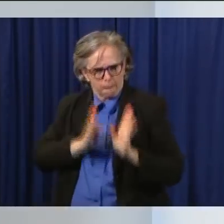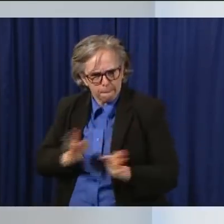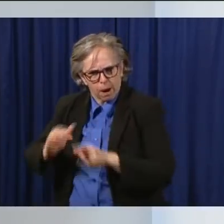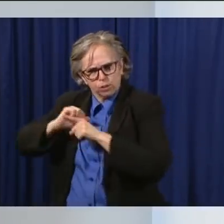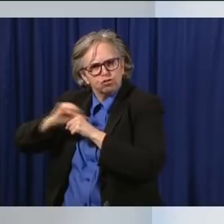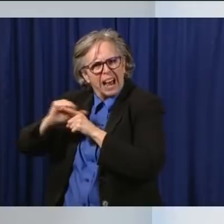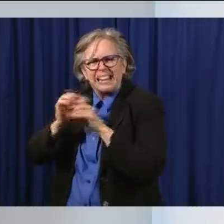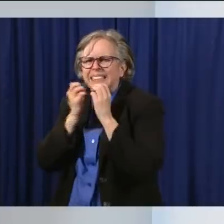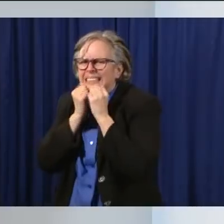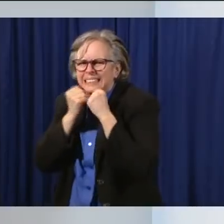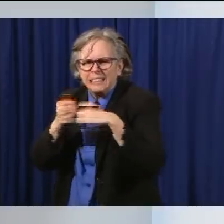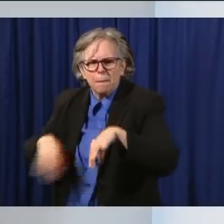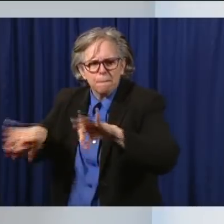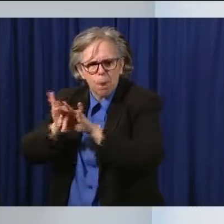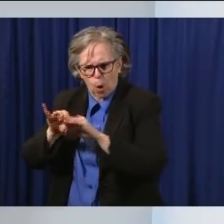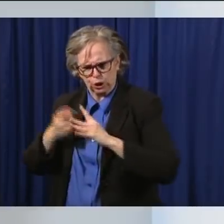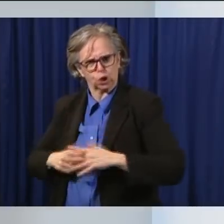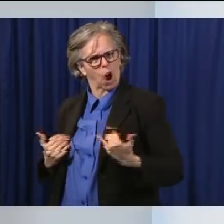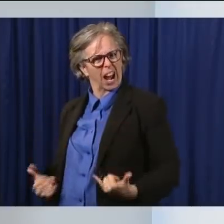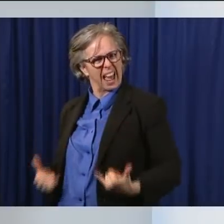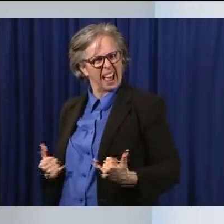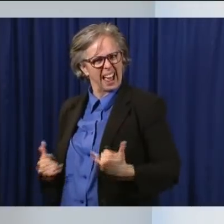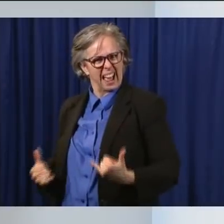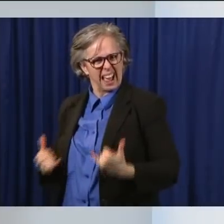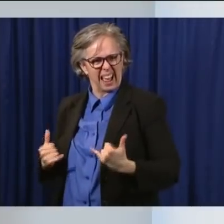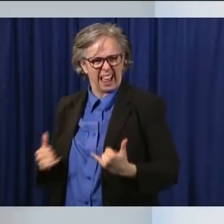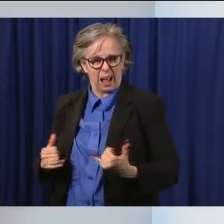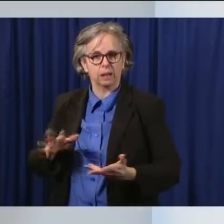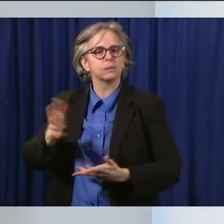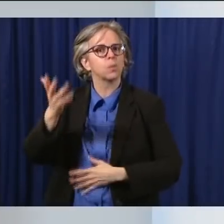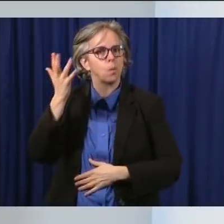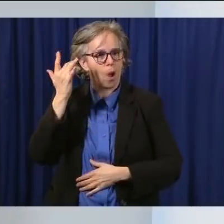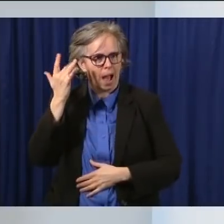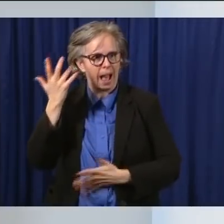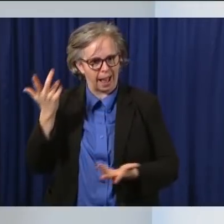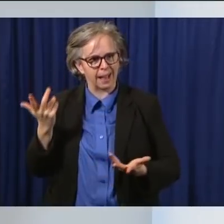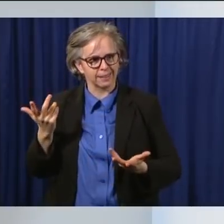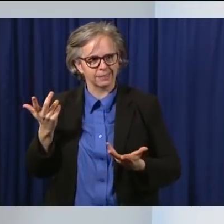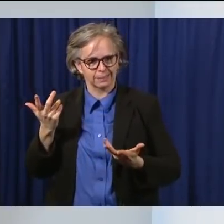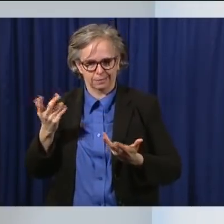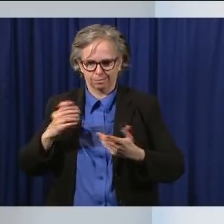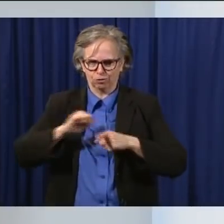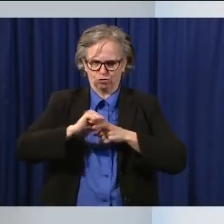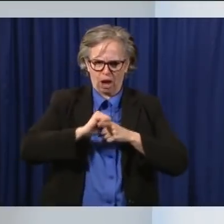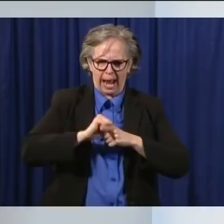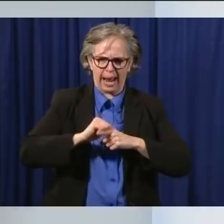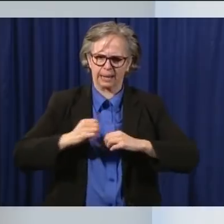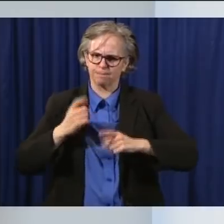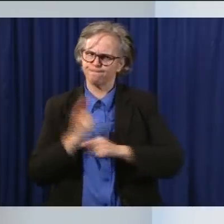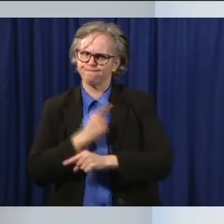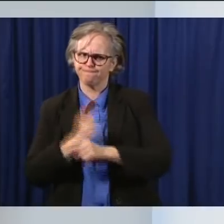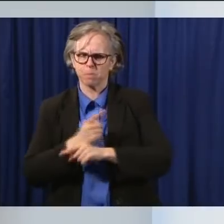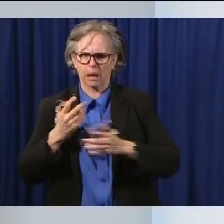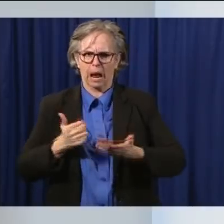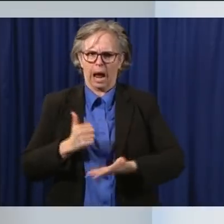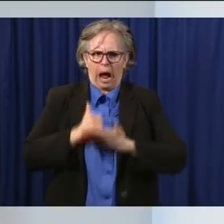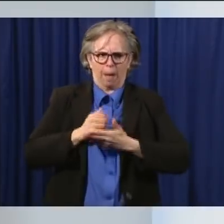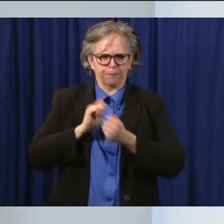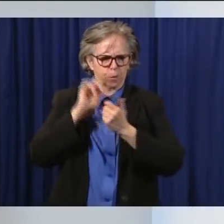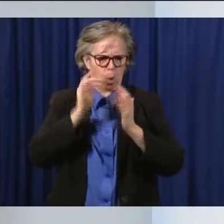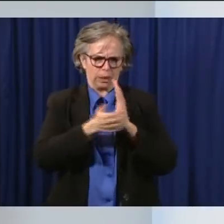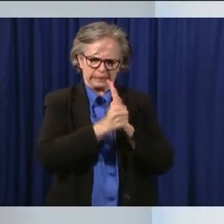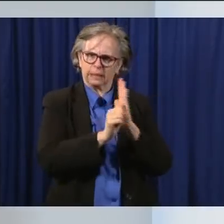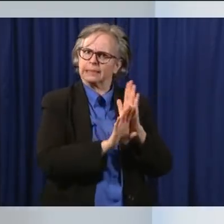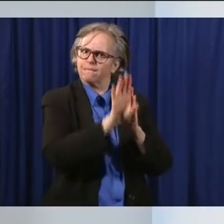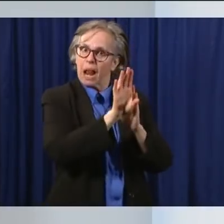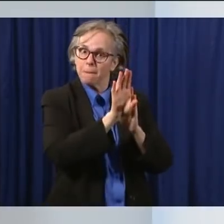start now. And why is that? Because proper training and conditioning are not only essential for skill development, but they can also,